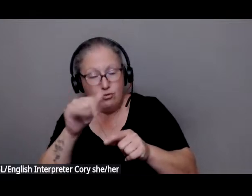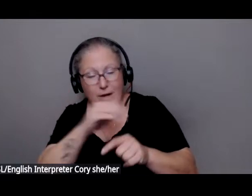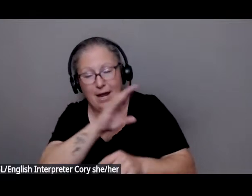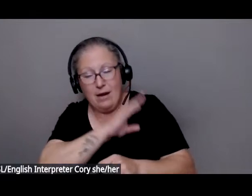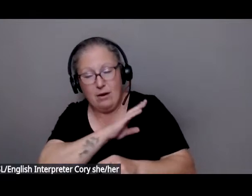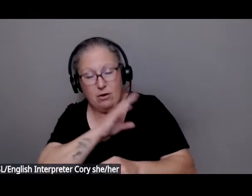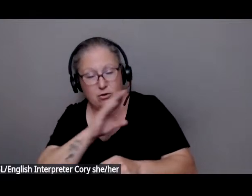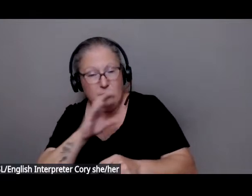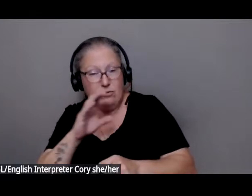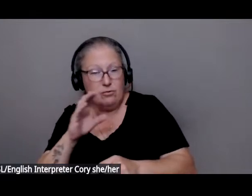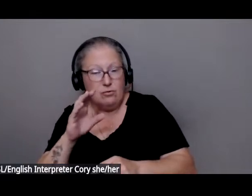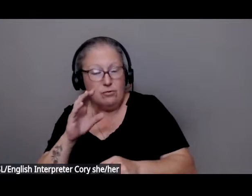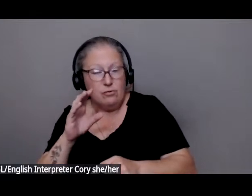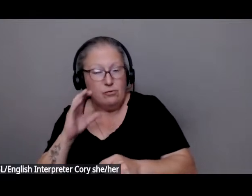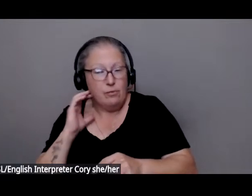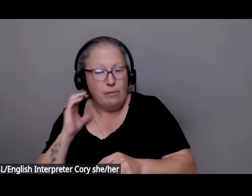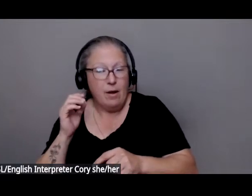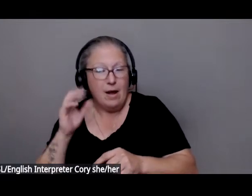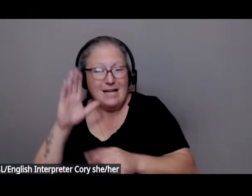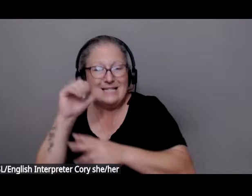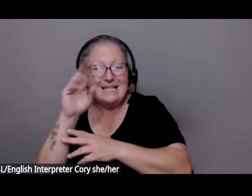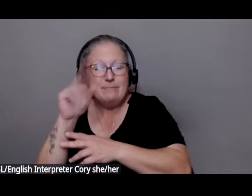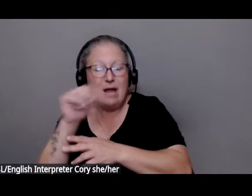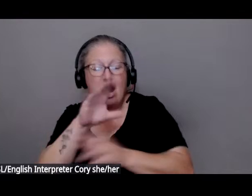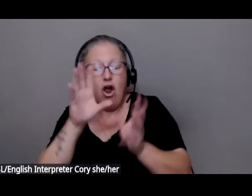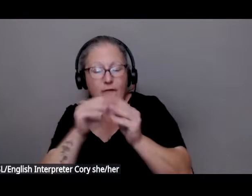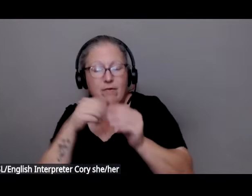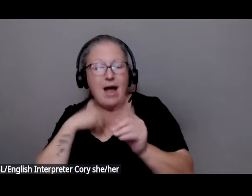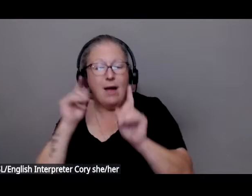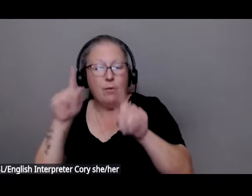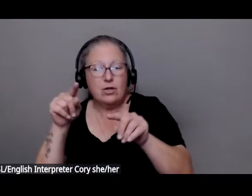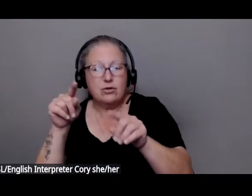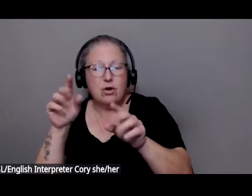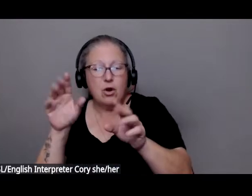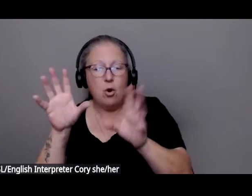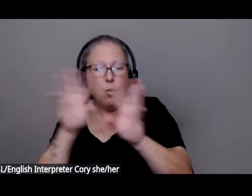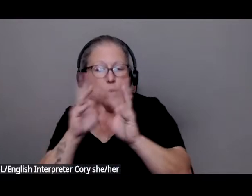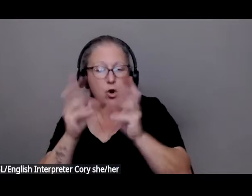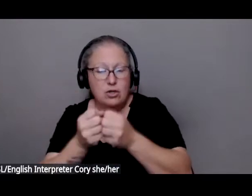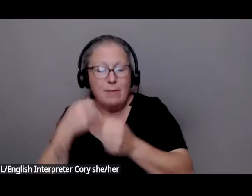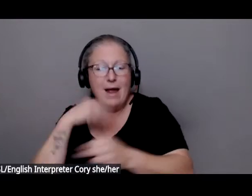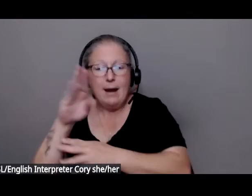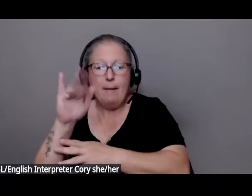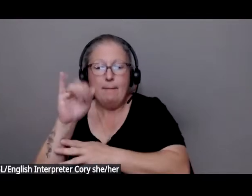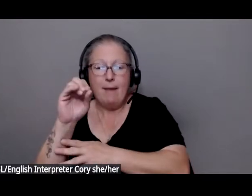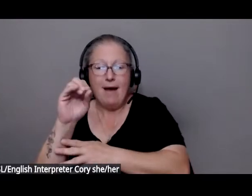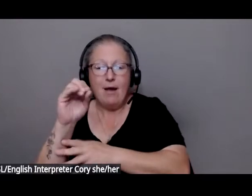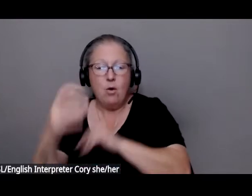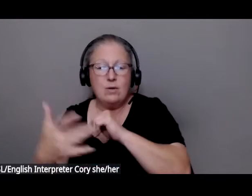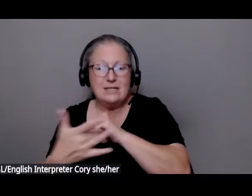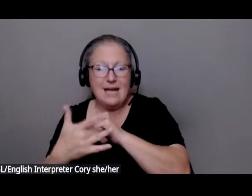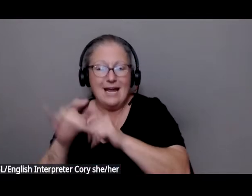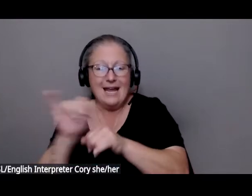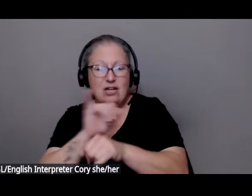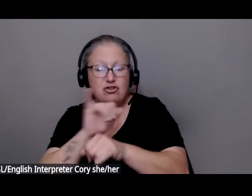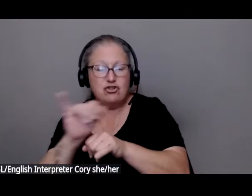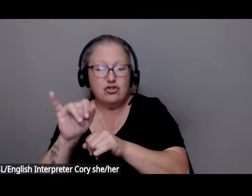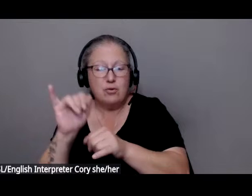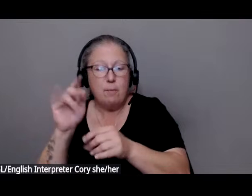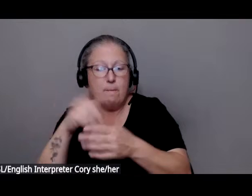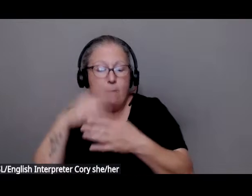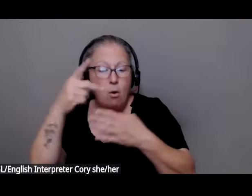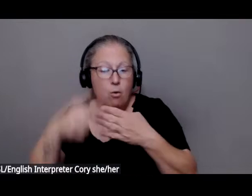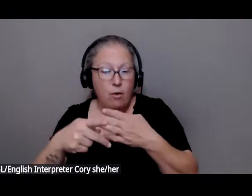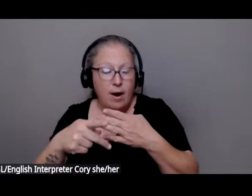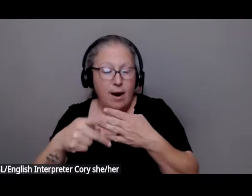CSBA conference, I attended a workshop where they had a biotech internship program where they